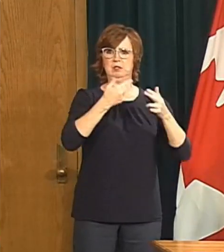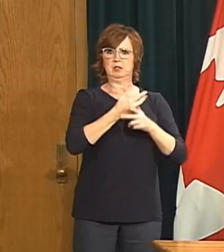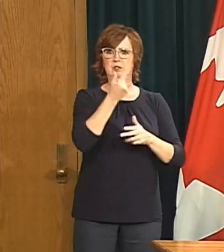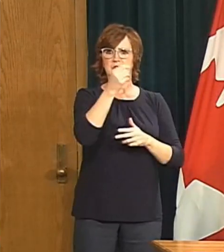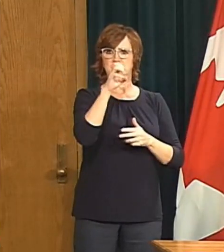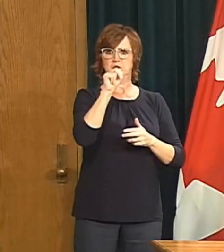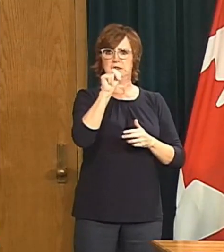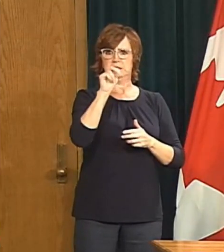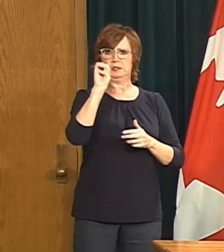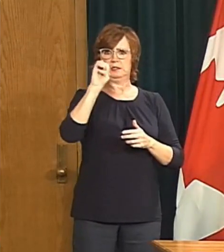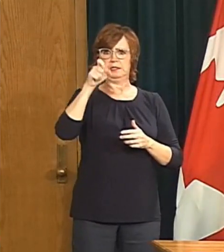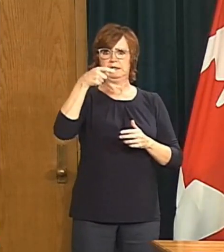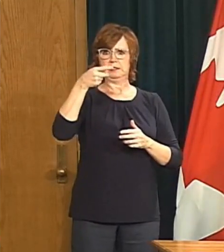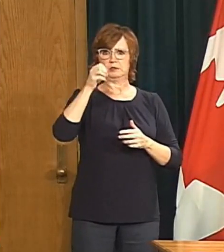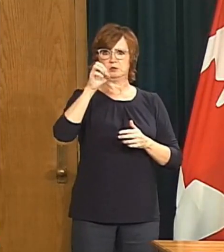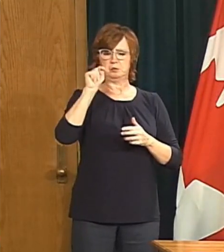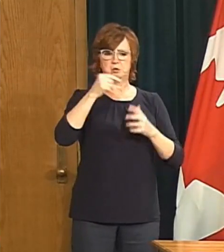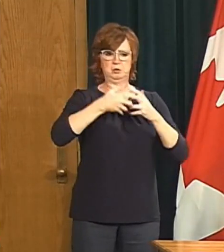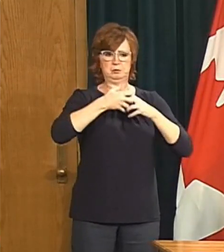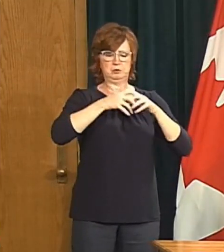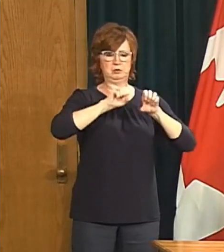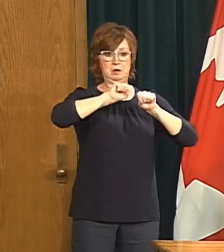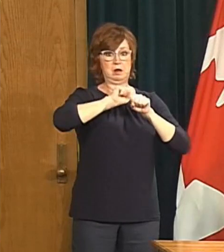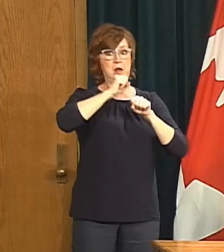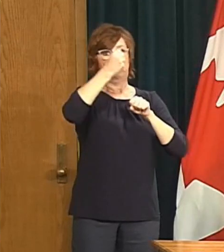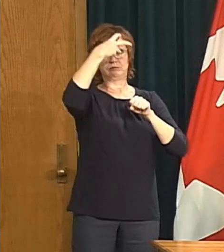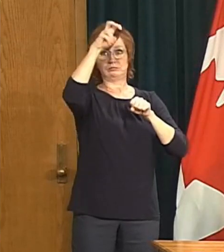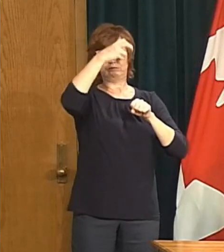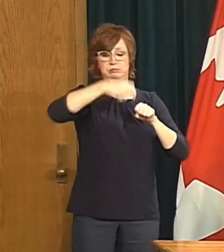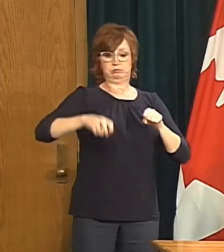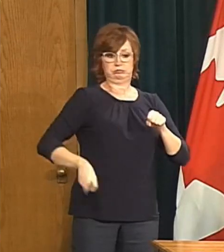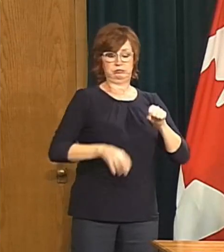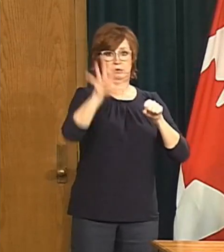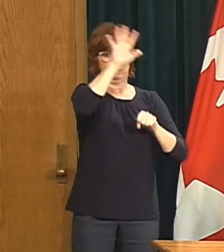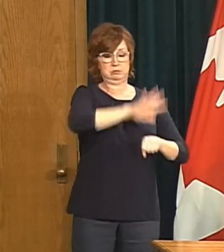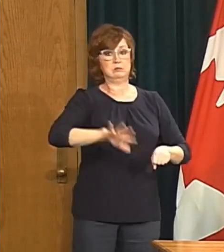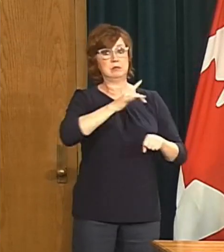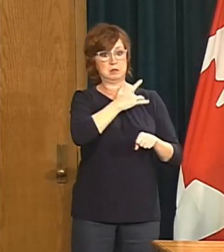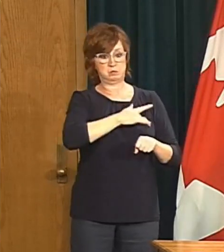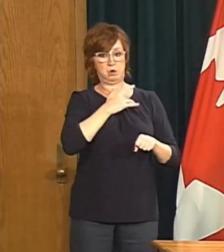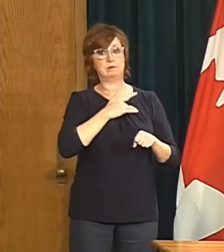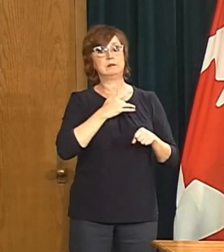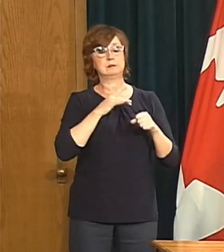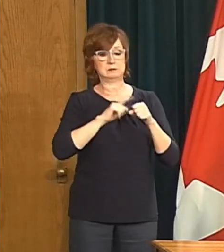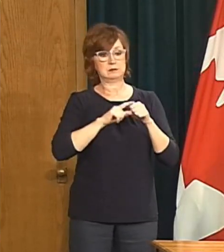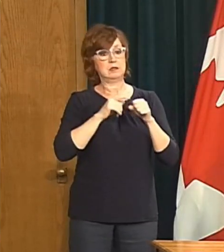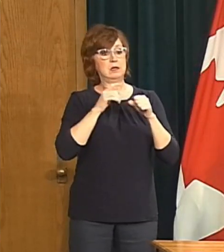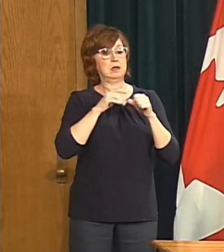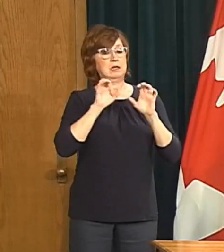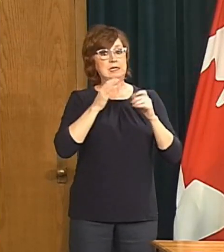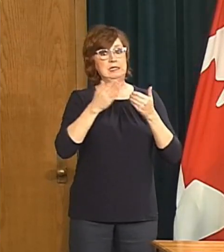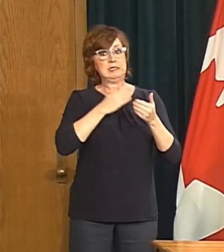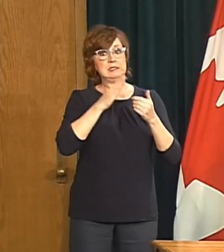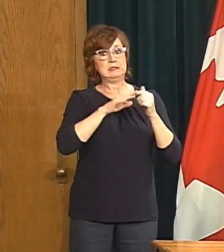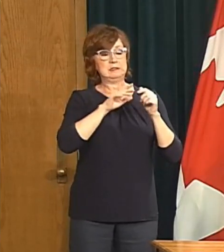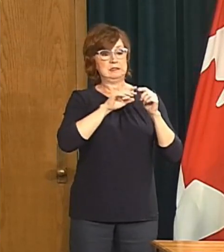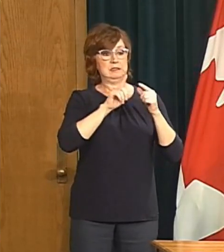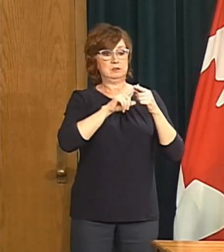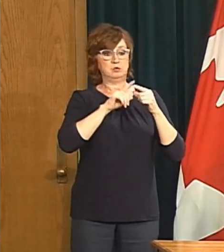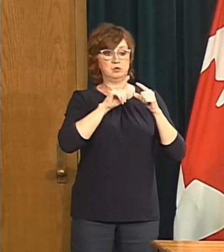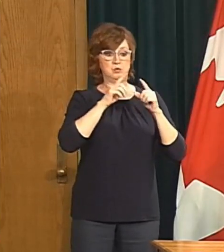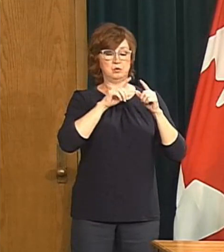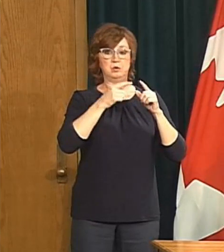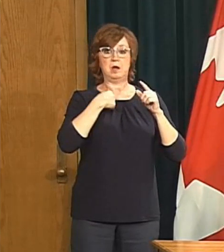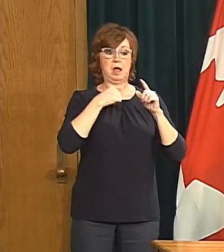locations throughout the province. These units provide results on location in under 4 hours, without